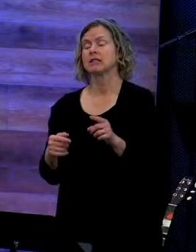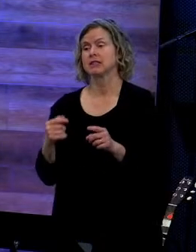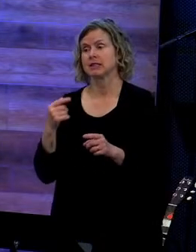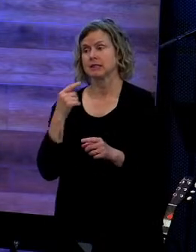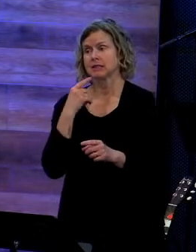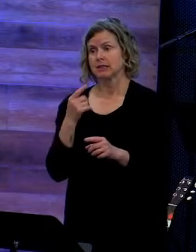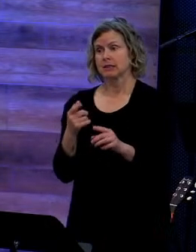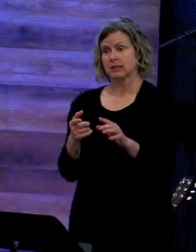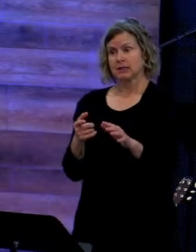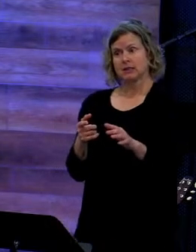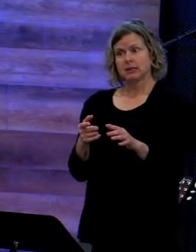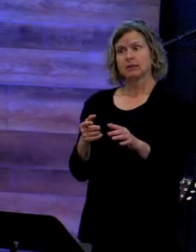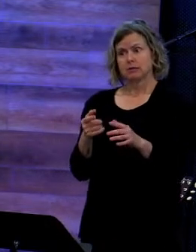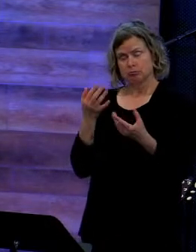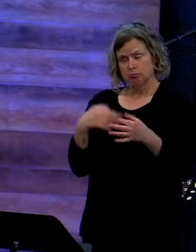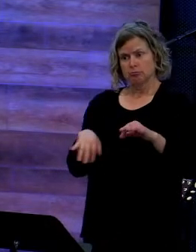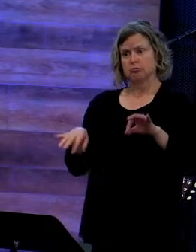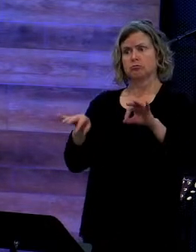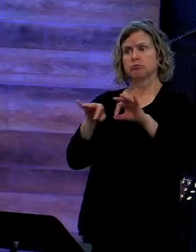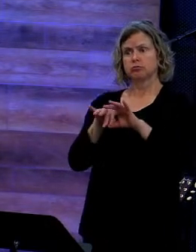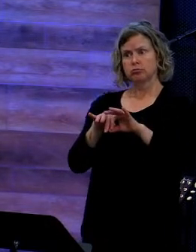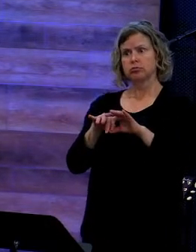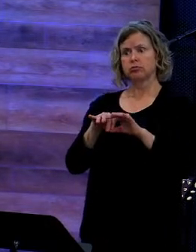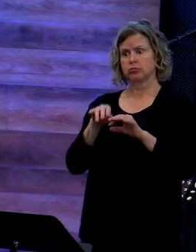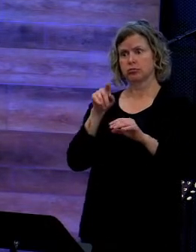it's worth protecting a rhythm of rest?